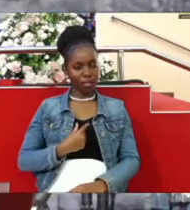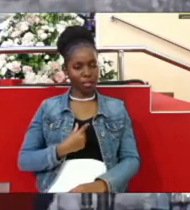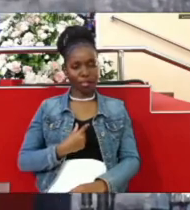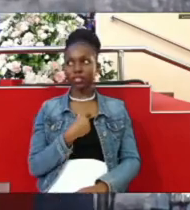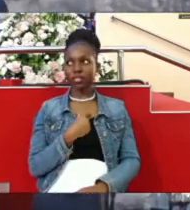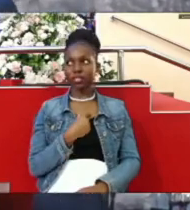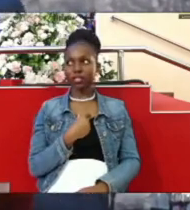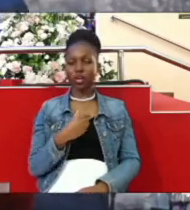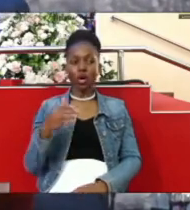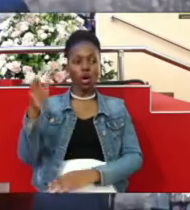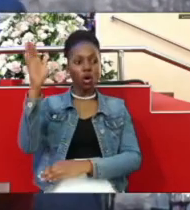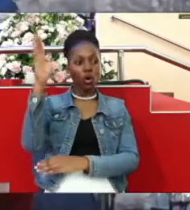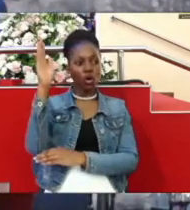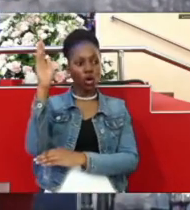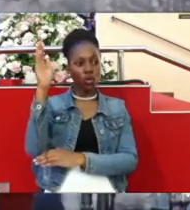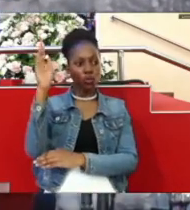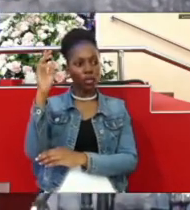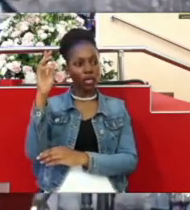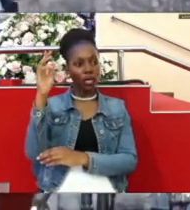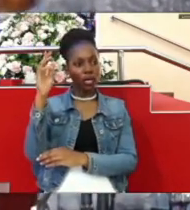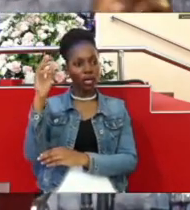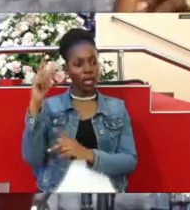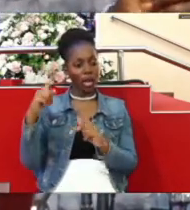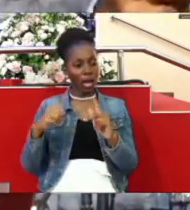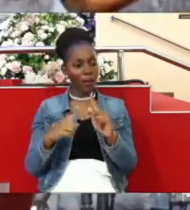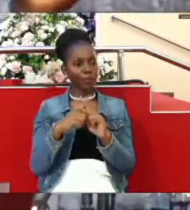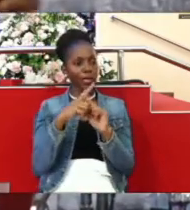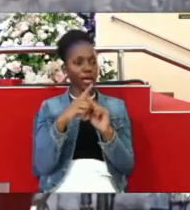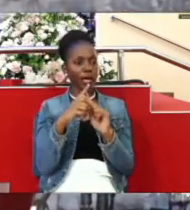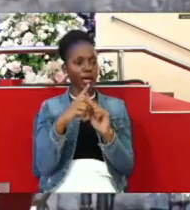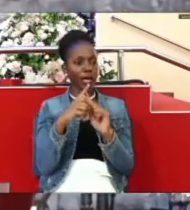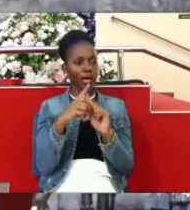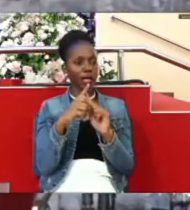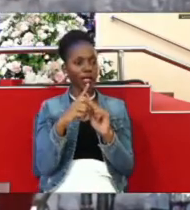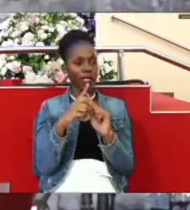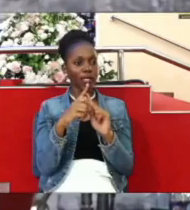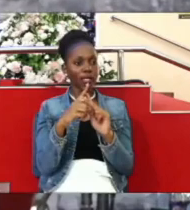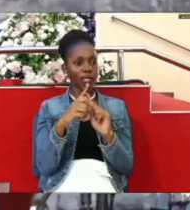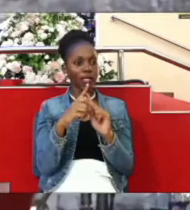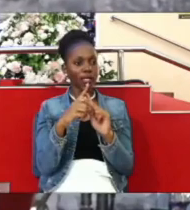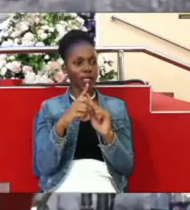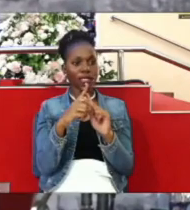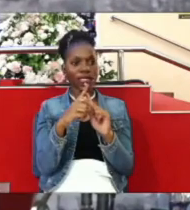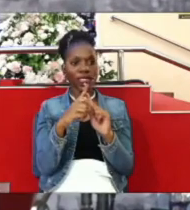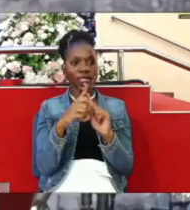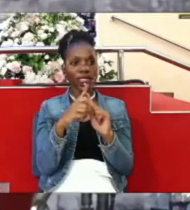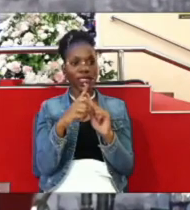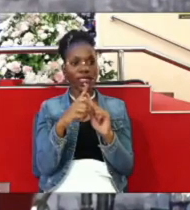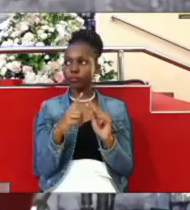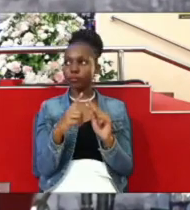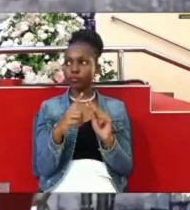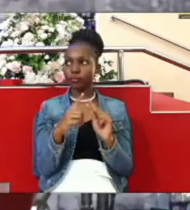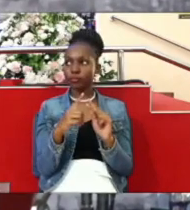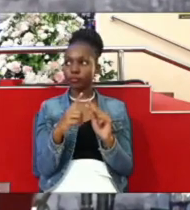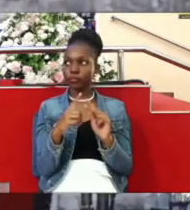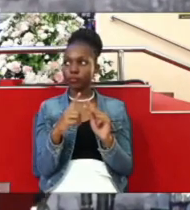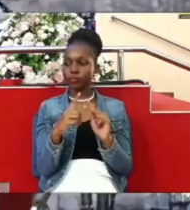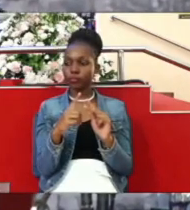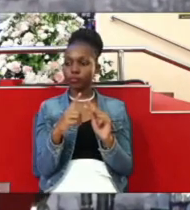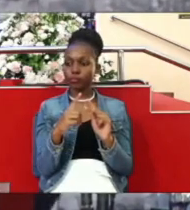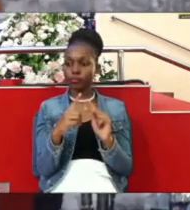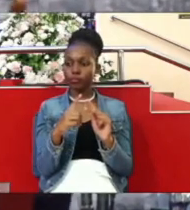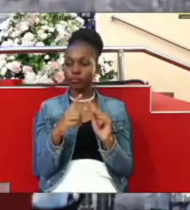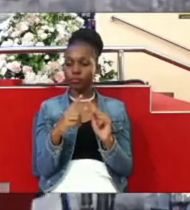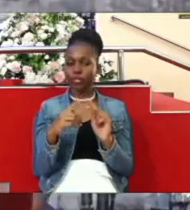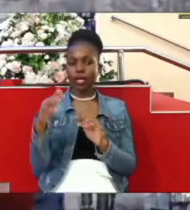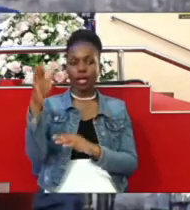will appear to them. Mungu atawaonekania. Suddenly God will appear to their lives. Tu wakifika pale Mungu atawaonekania. And God